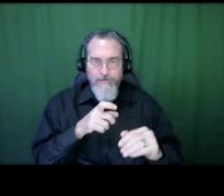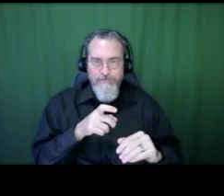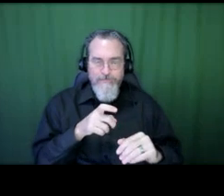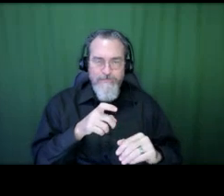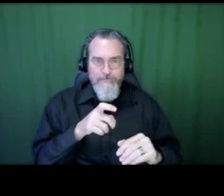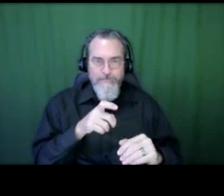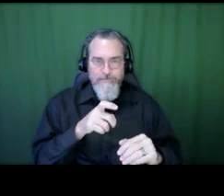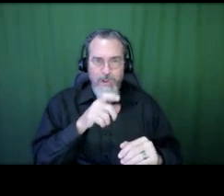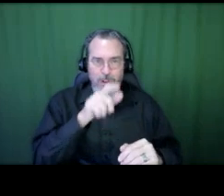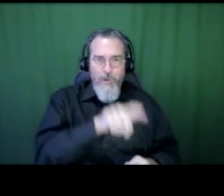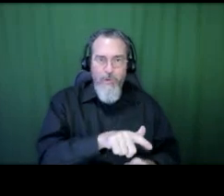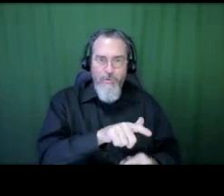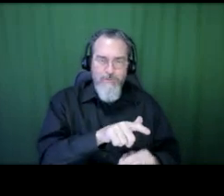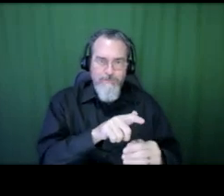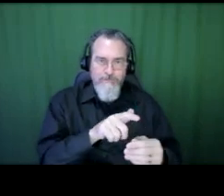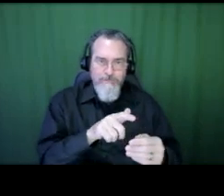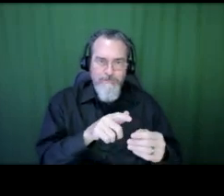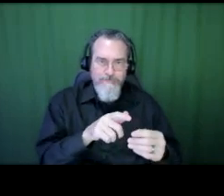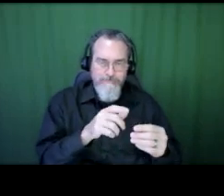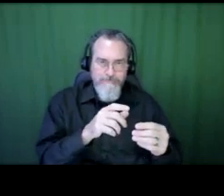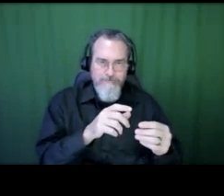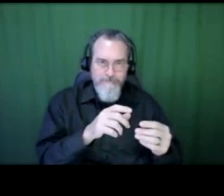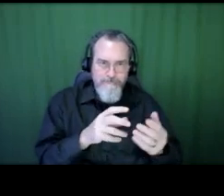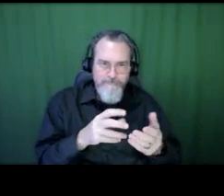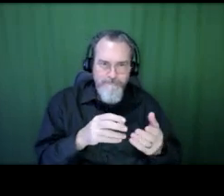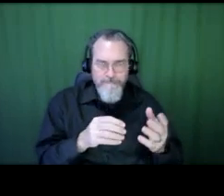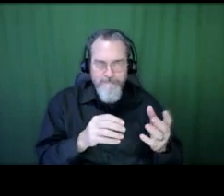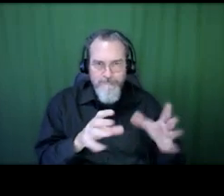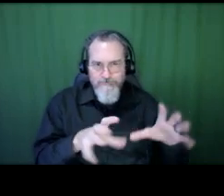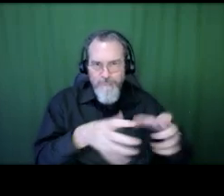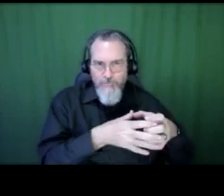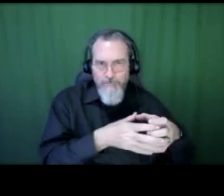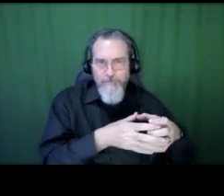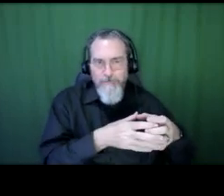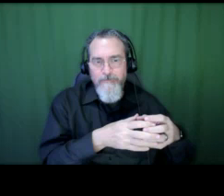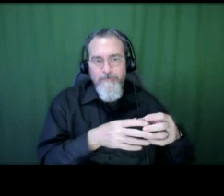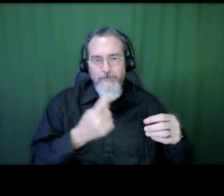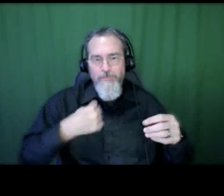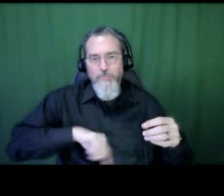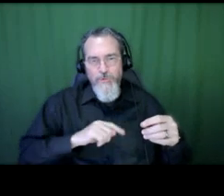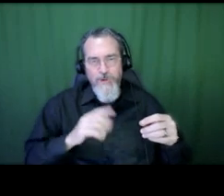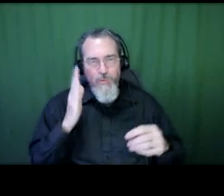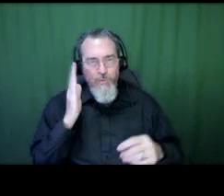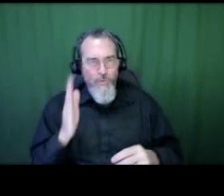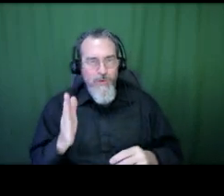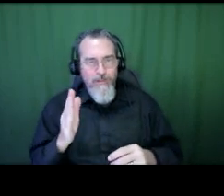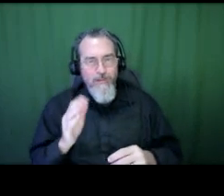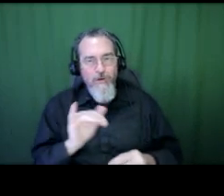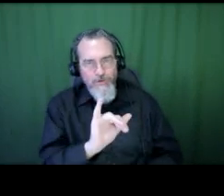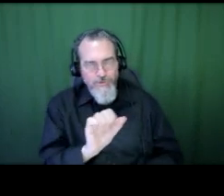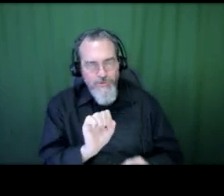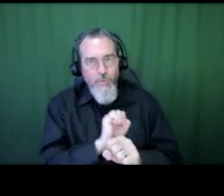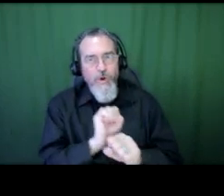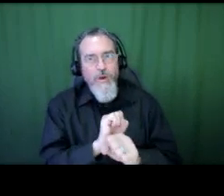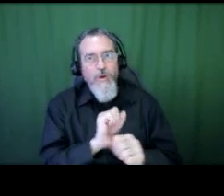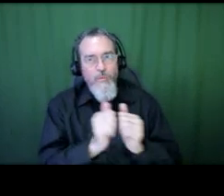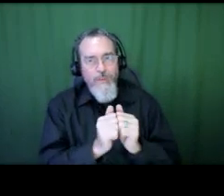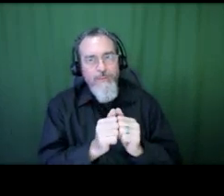that support, these specific populations for recruitment as well, because our workforce development partners are also looking to ensure